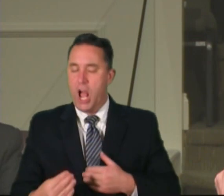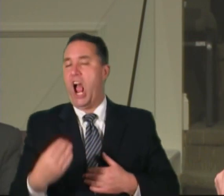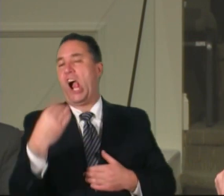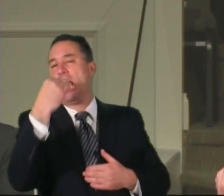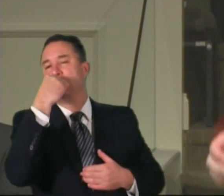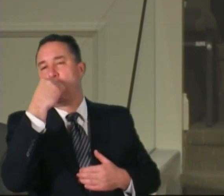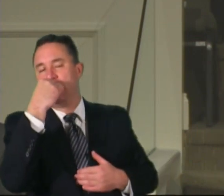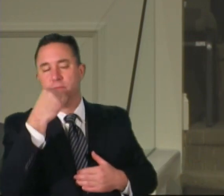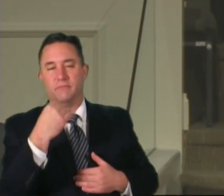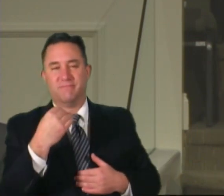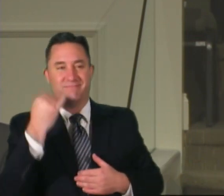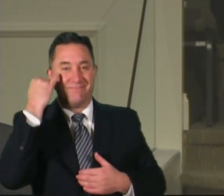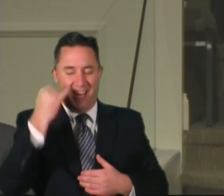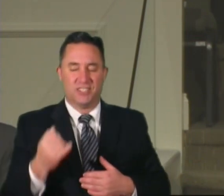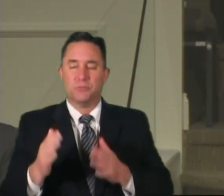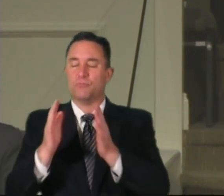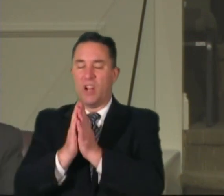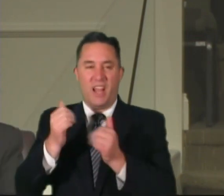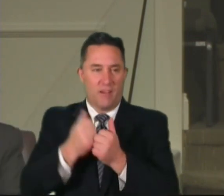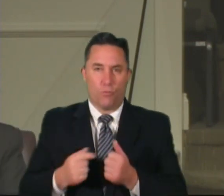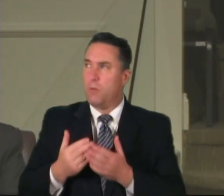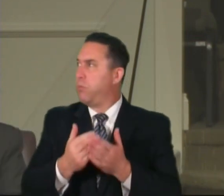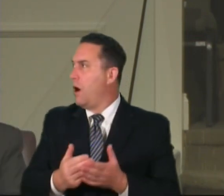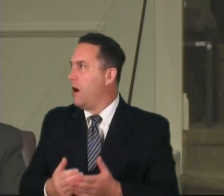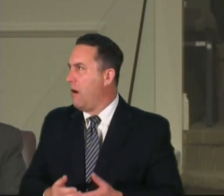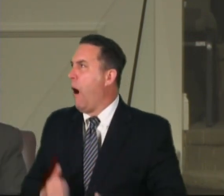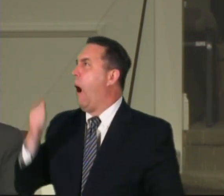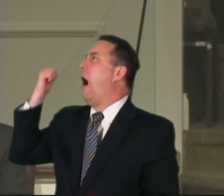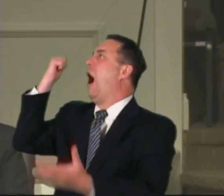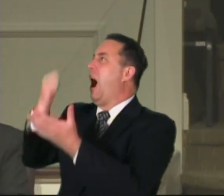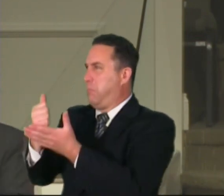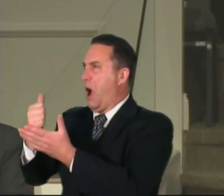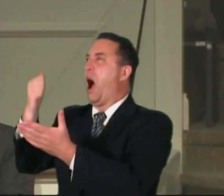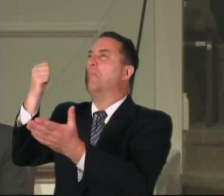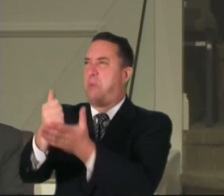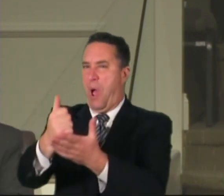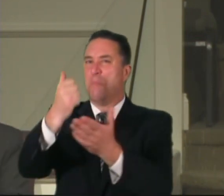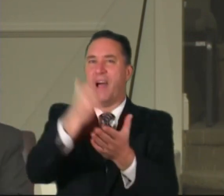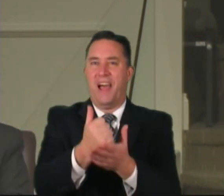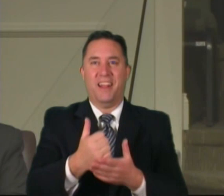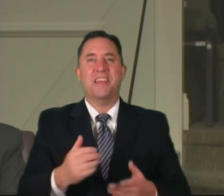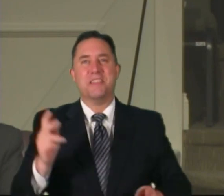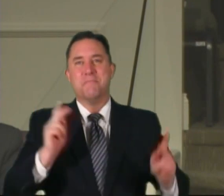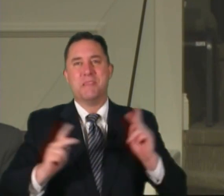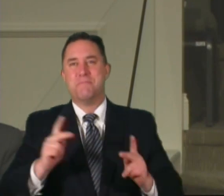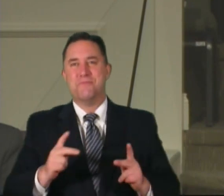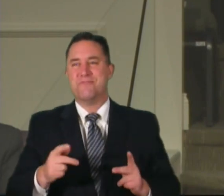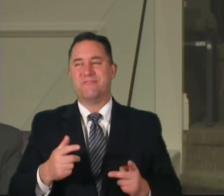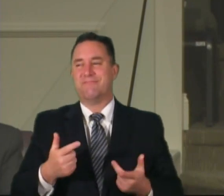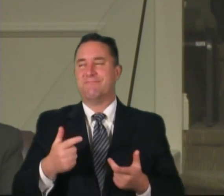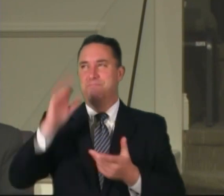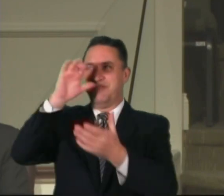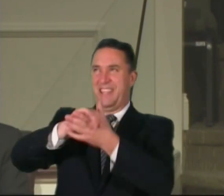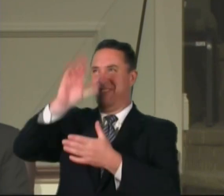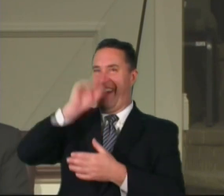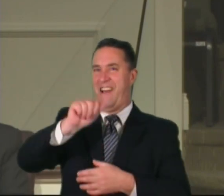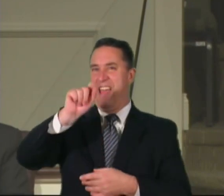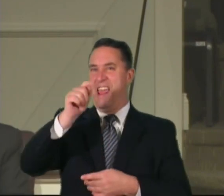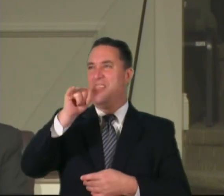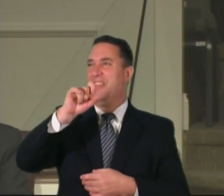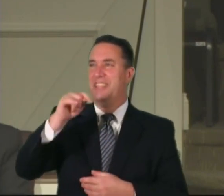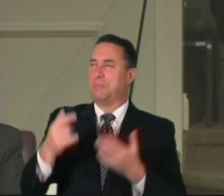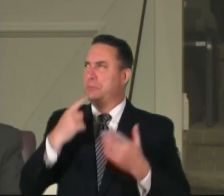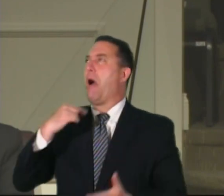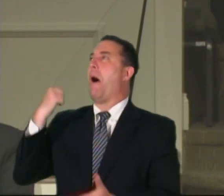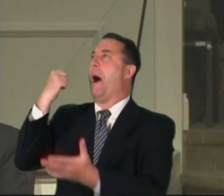to eat. I imagine when he finished his prayer, everybody on the boat said, amen. Even the ungodly people, the atheists probably said,